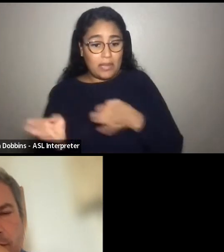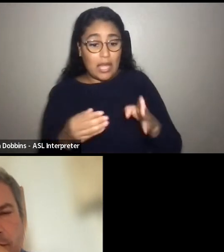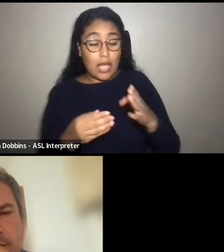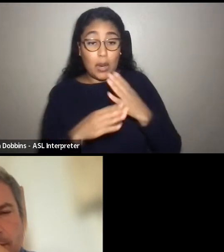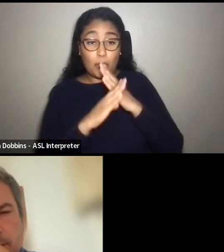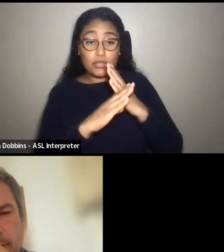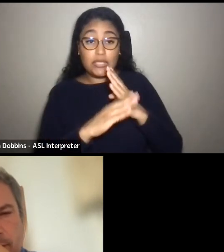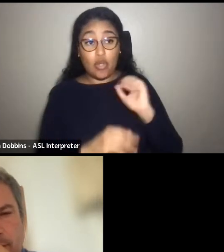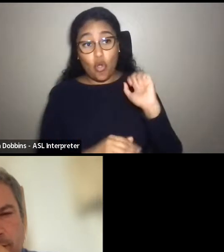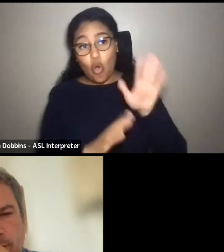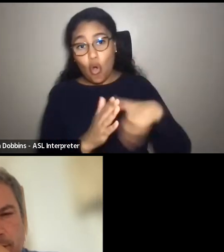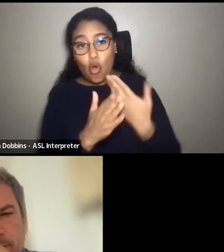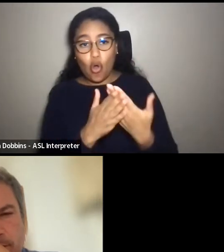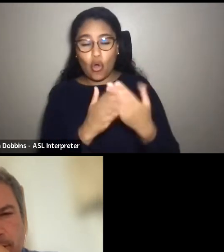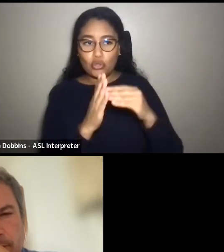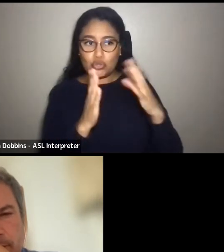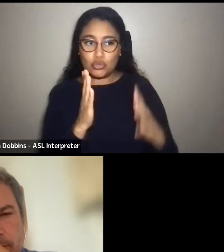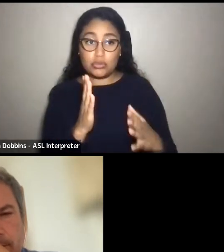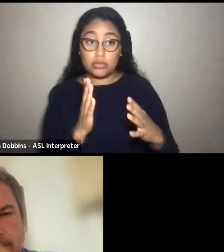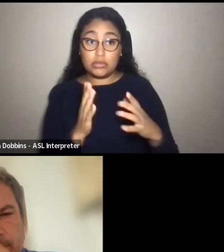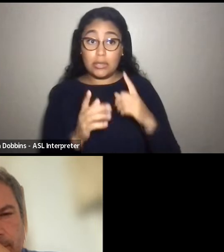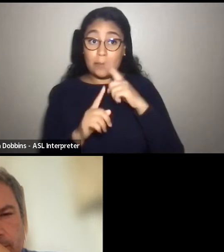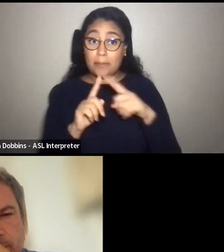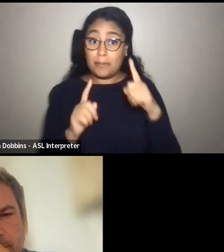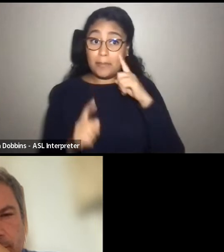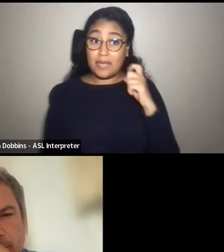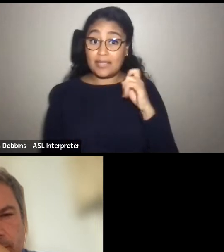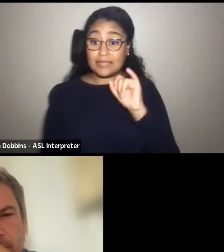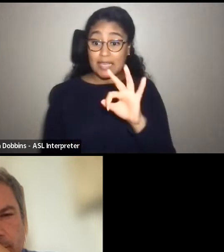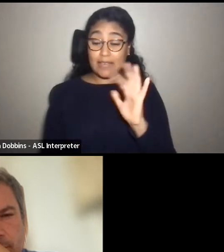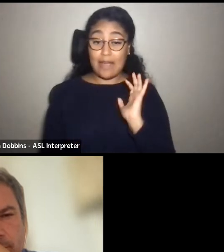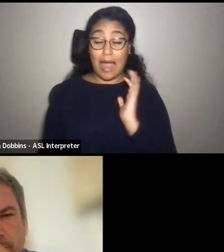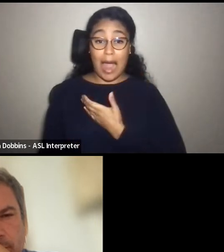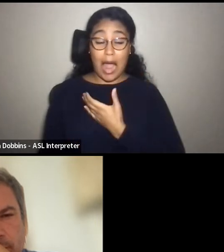children are targeted, everyone's children are targeted, and the